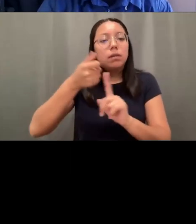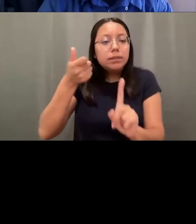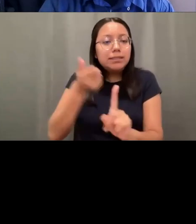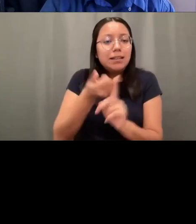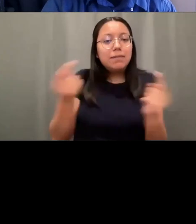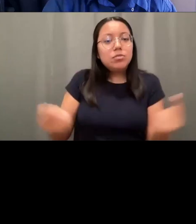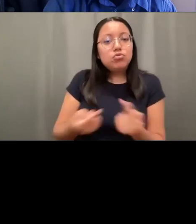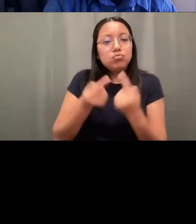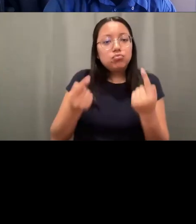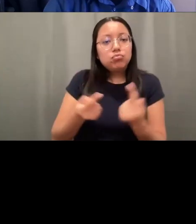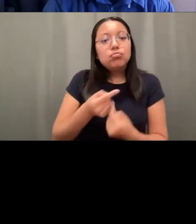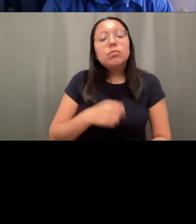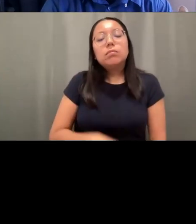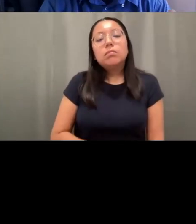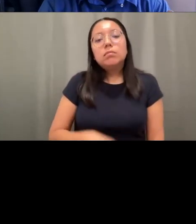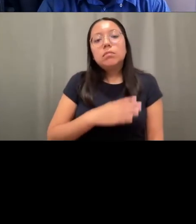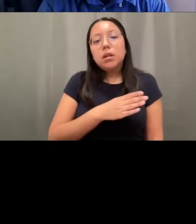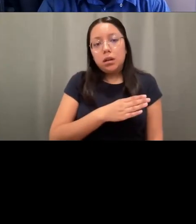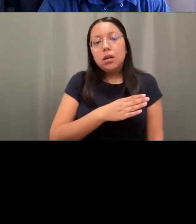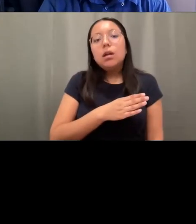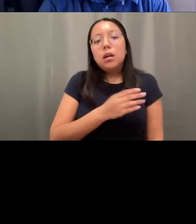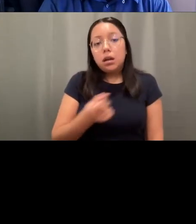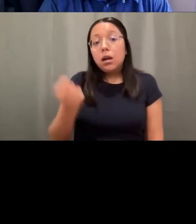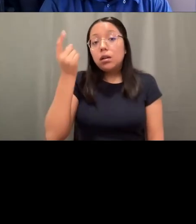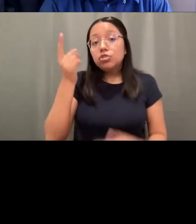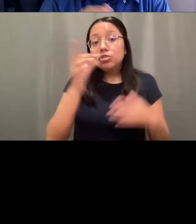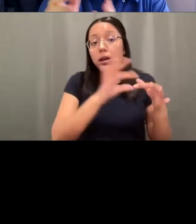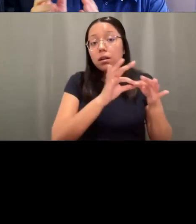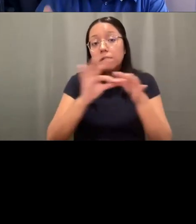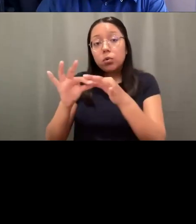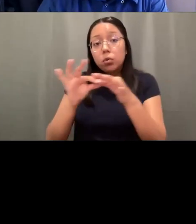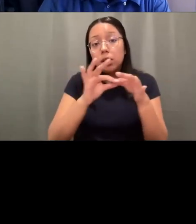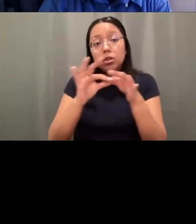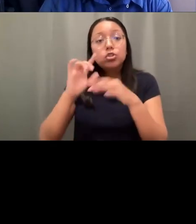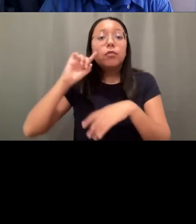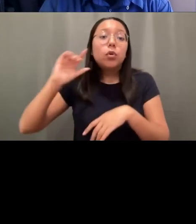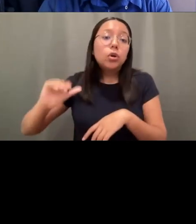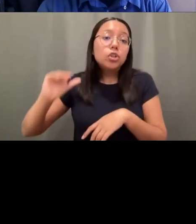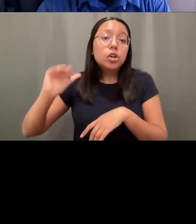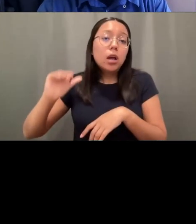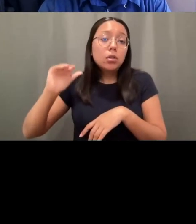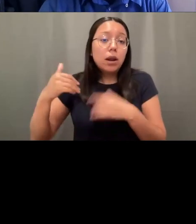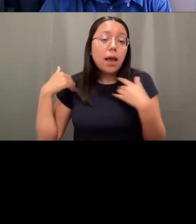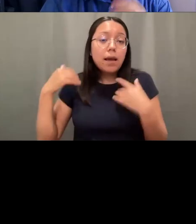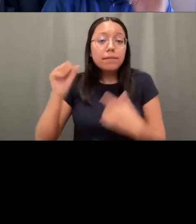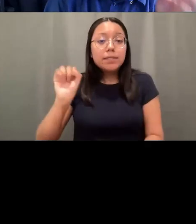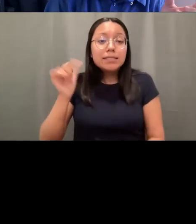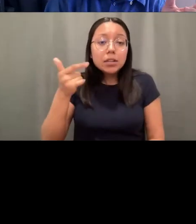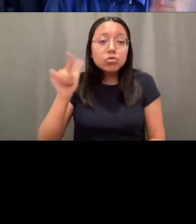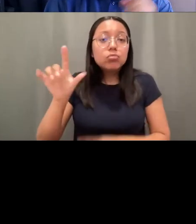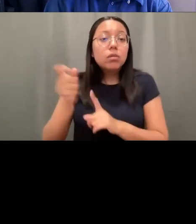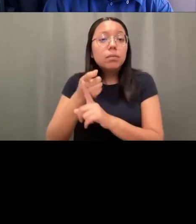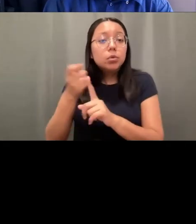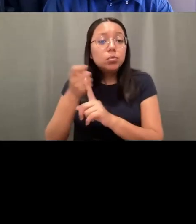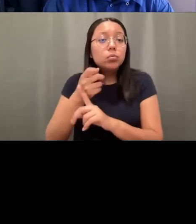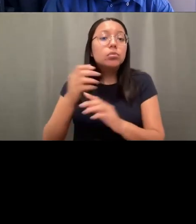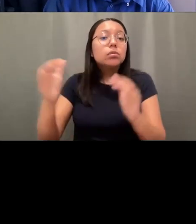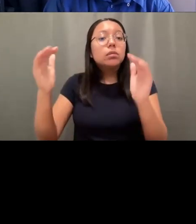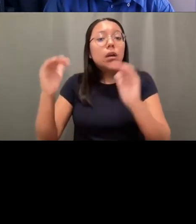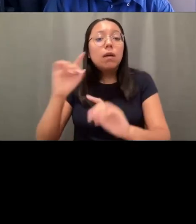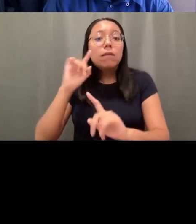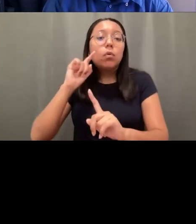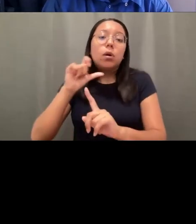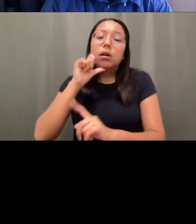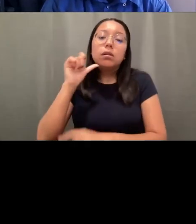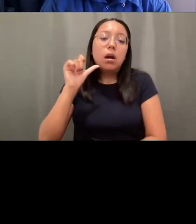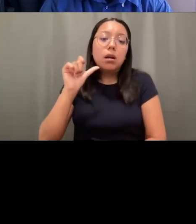correlation between childhood sexual abuse, childhood physical abuse, and non-suicidal self-injury. So young people are